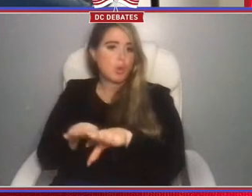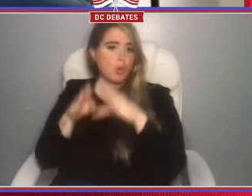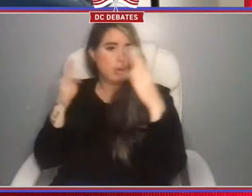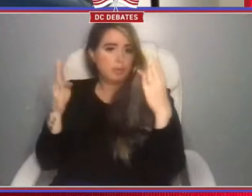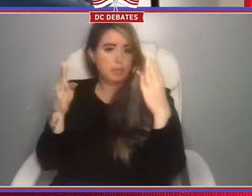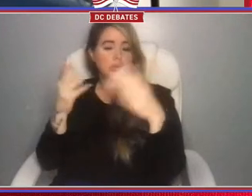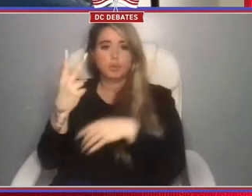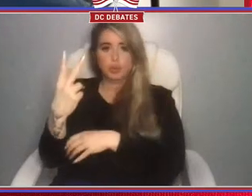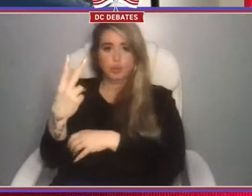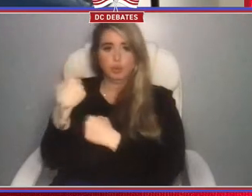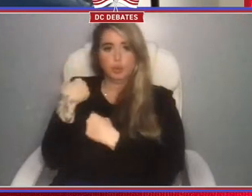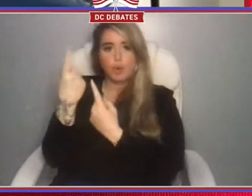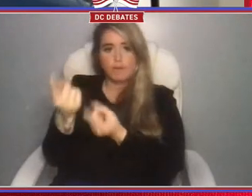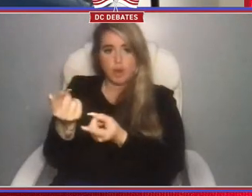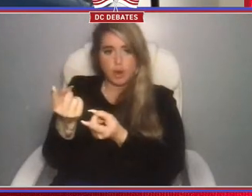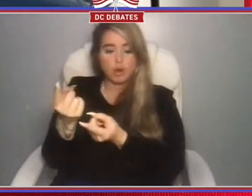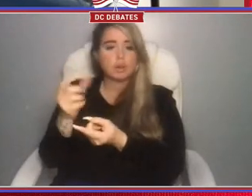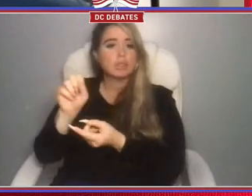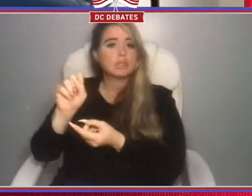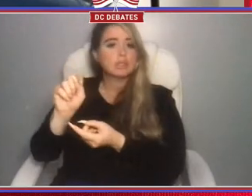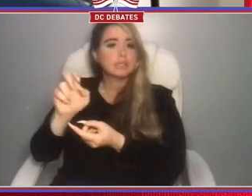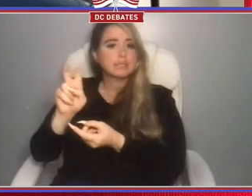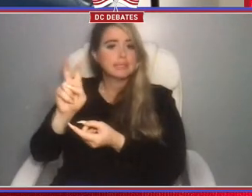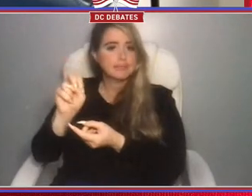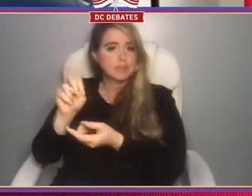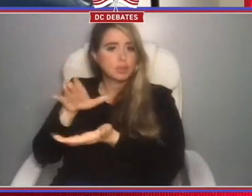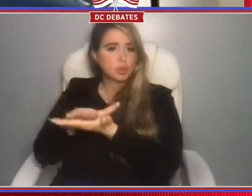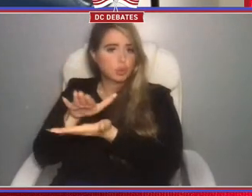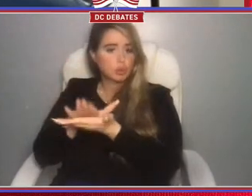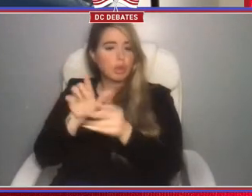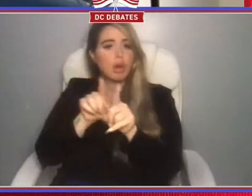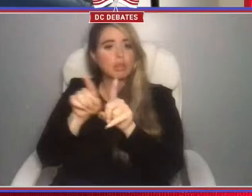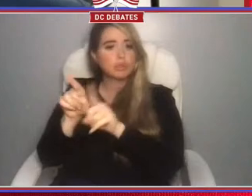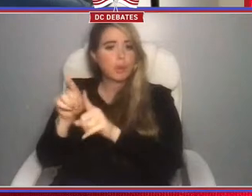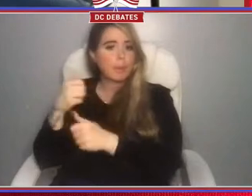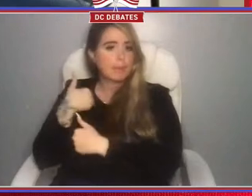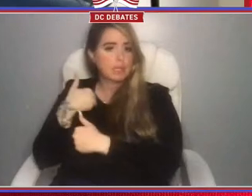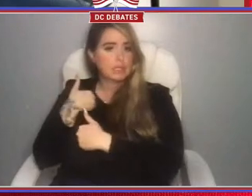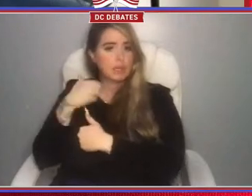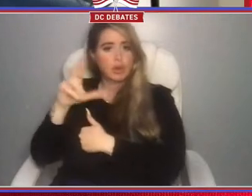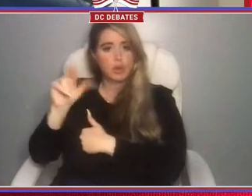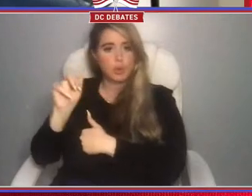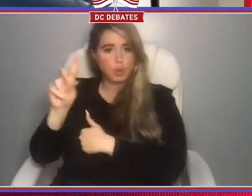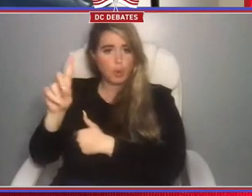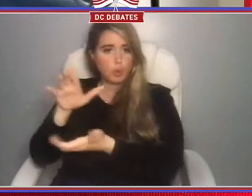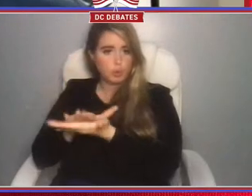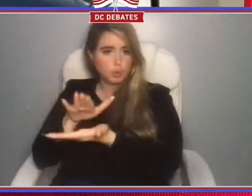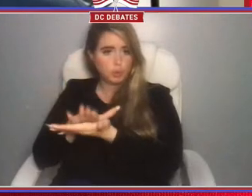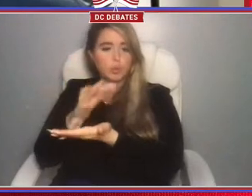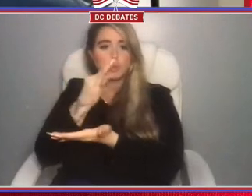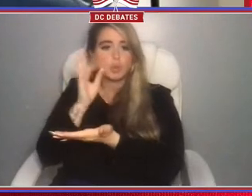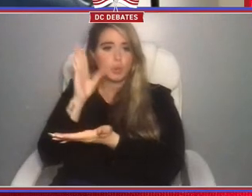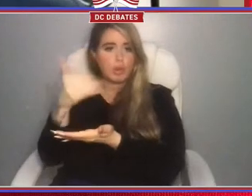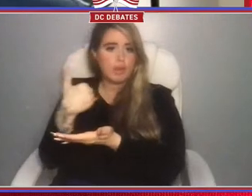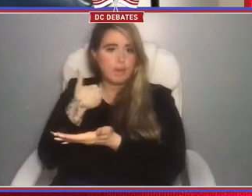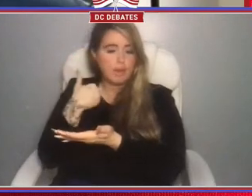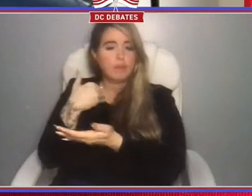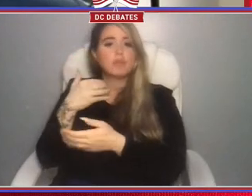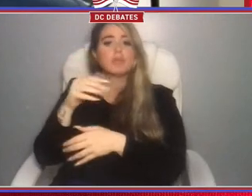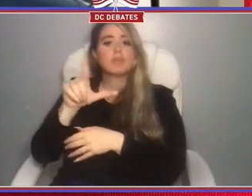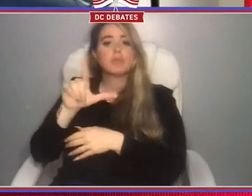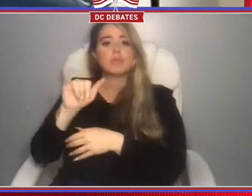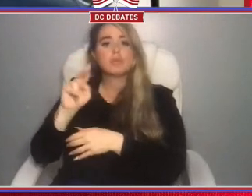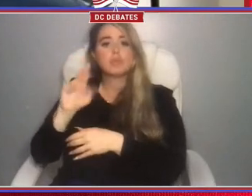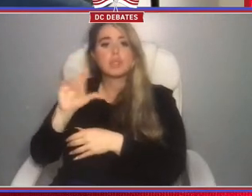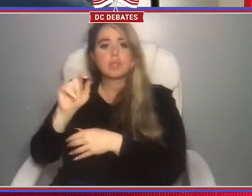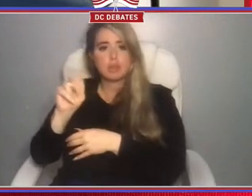at the Stevens School, also the Military Road School. We have another coming to Fort Lincoln at the old Thurgood Marshall, one in Ward